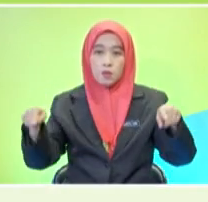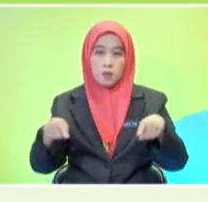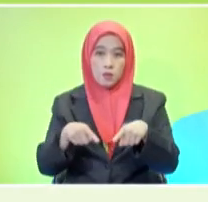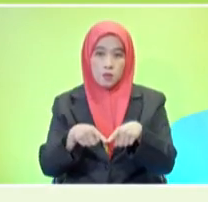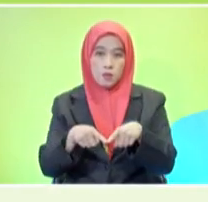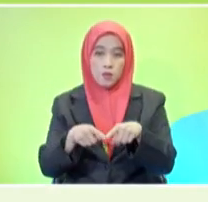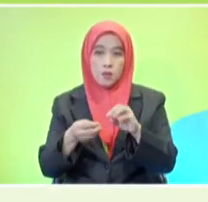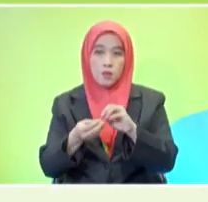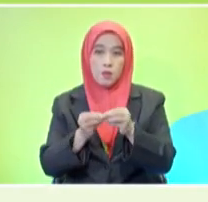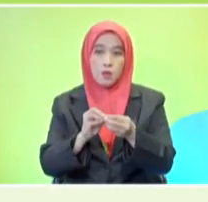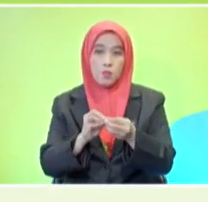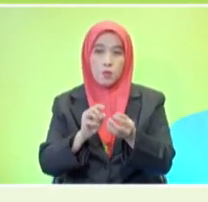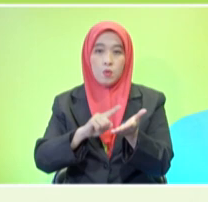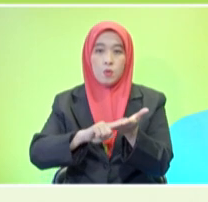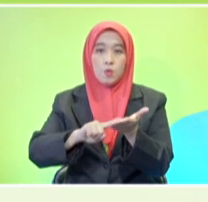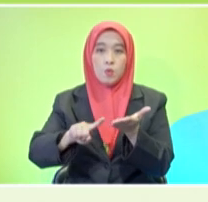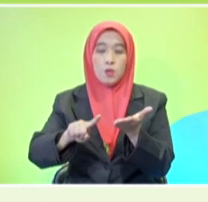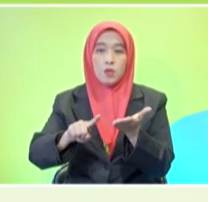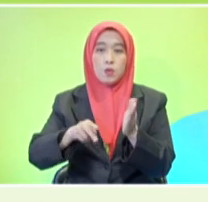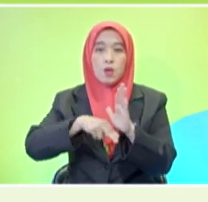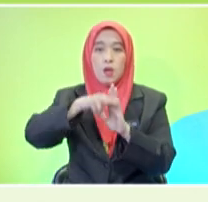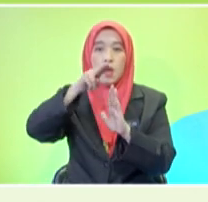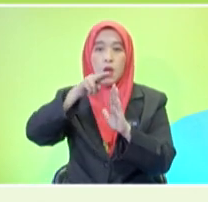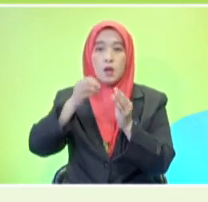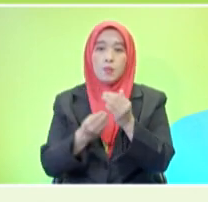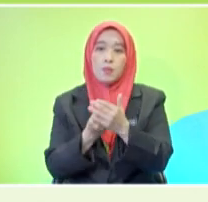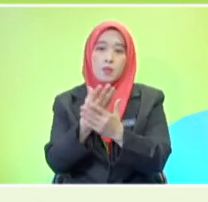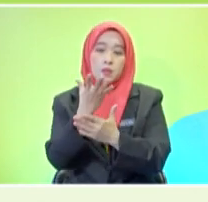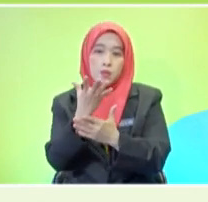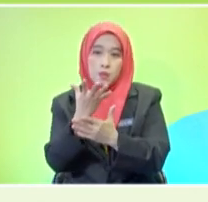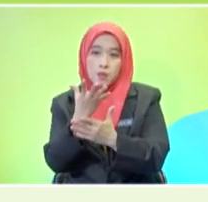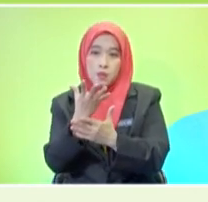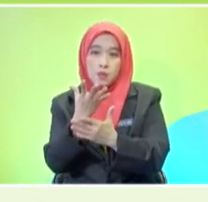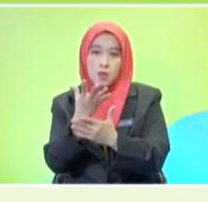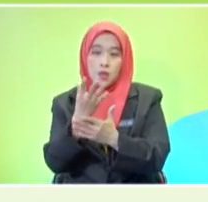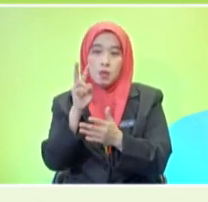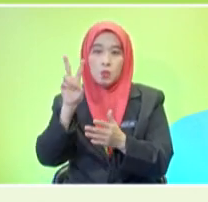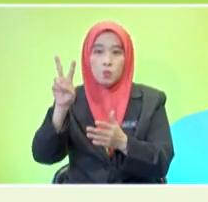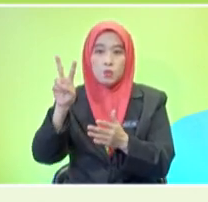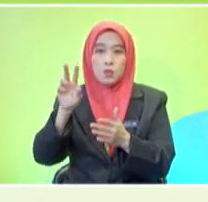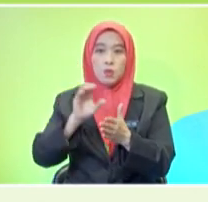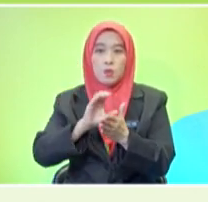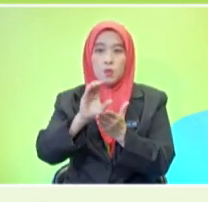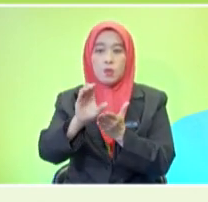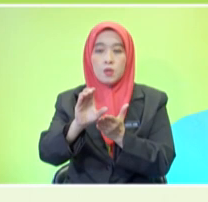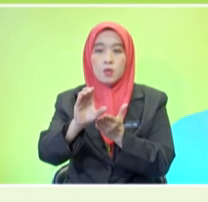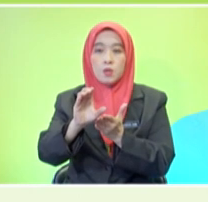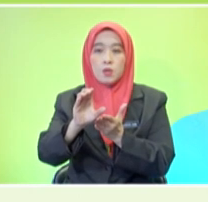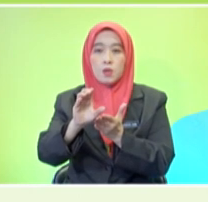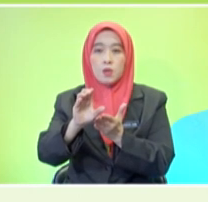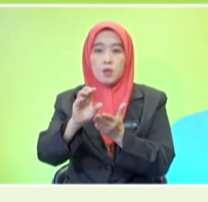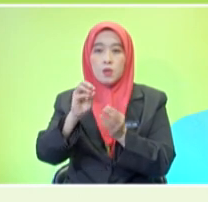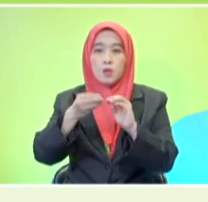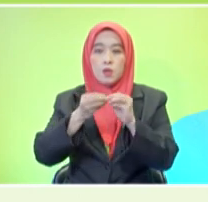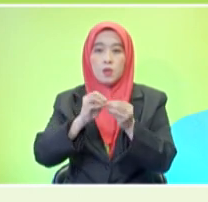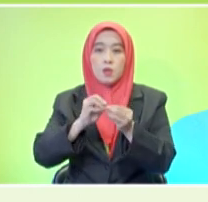have number of weeks and height of the plants. Okay, these are the two components that we are looking at. So number of weeks is